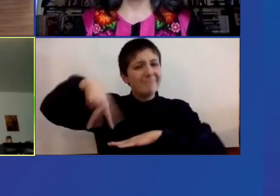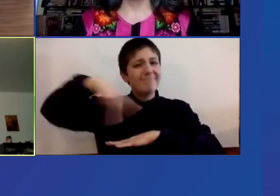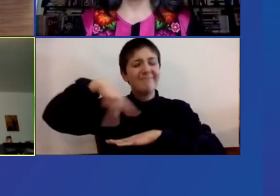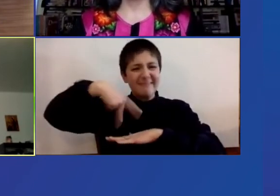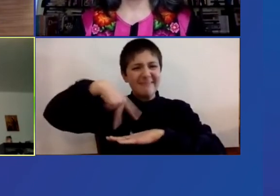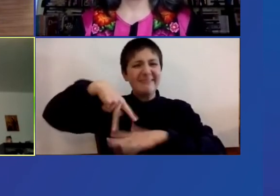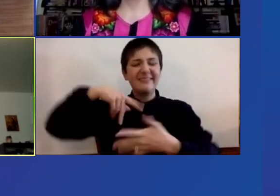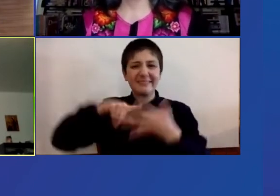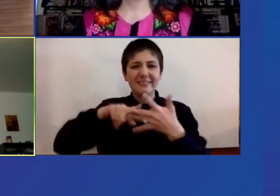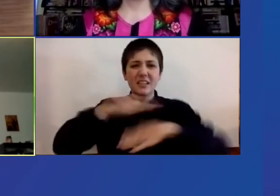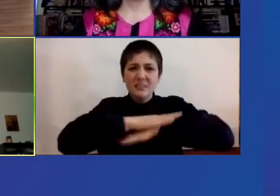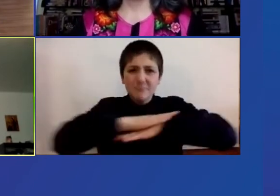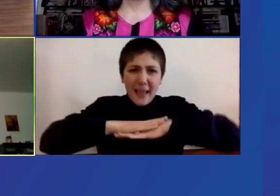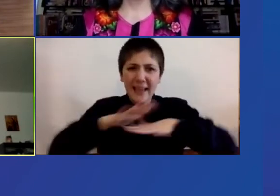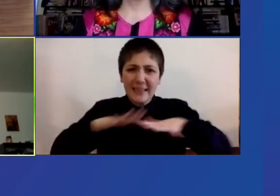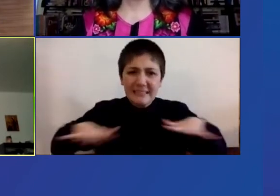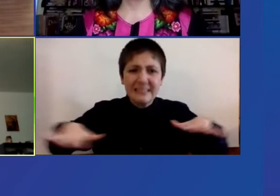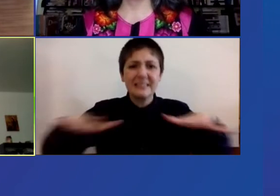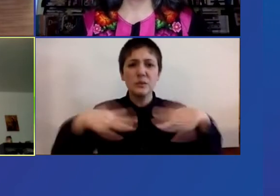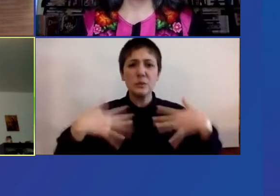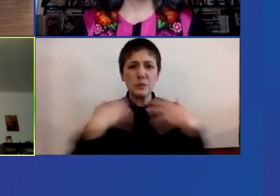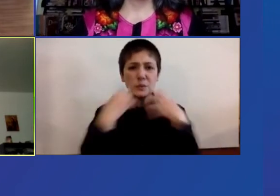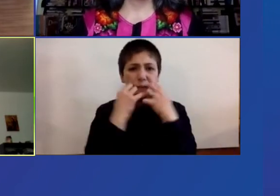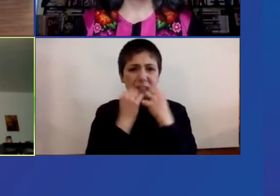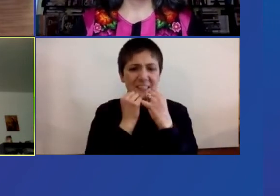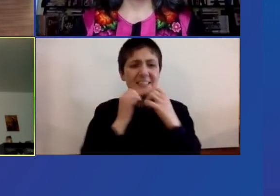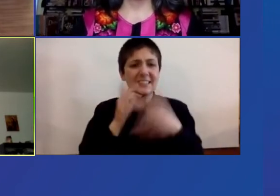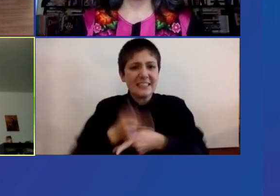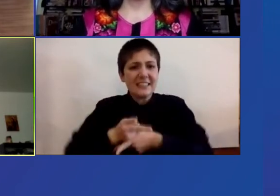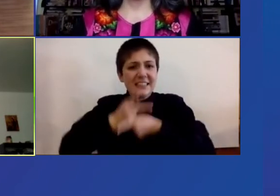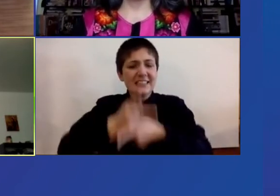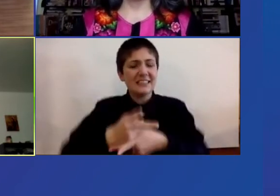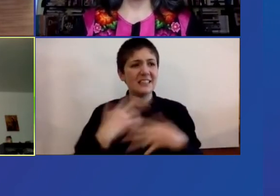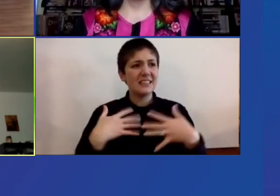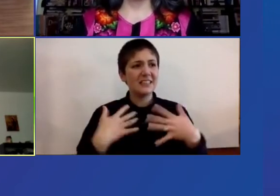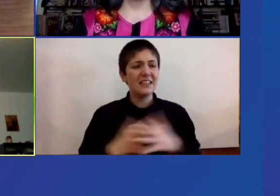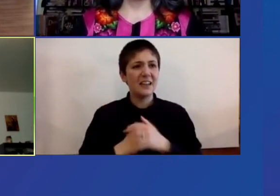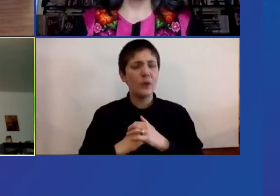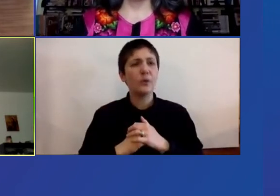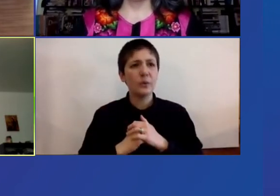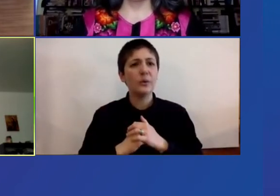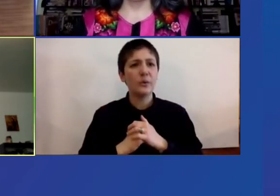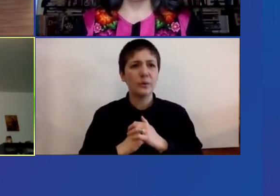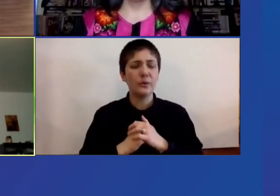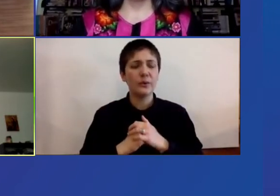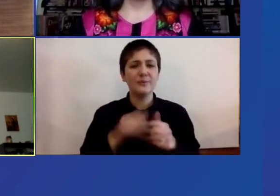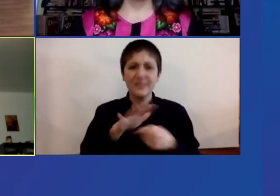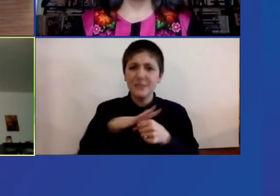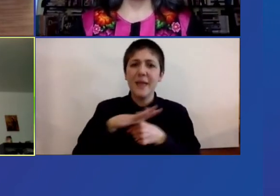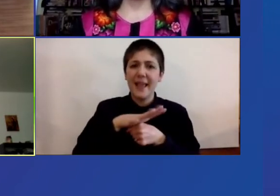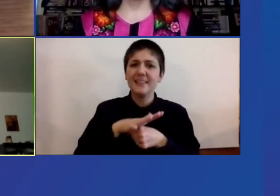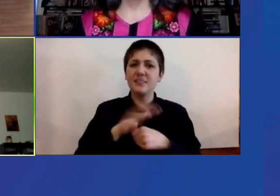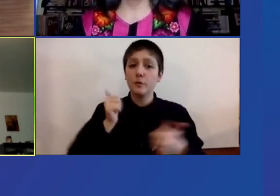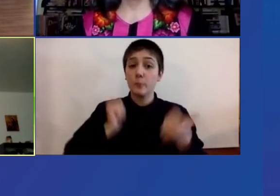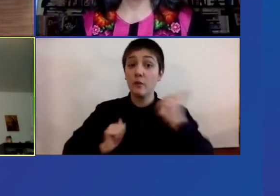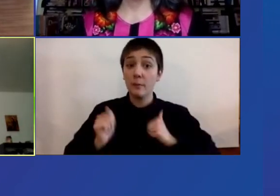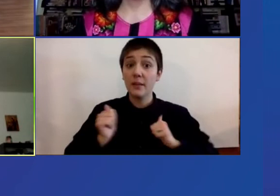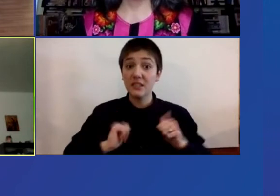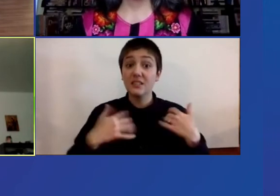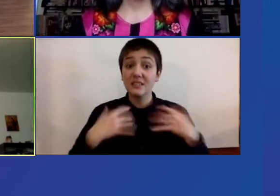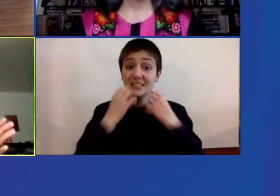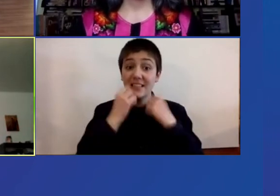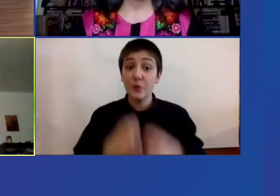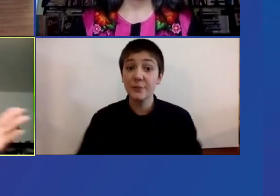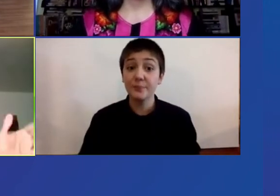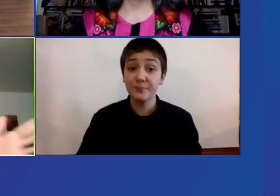the performance space, as being sacred. I think this is an idea that can